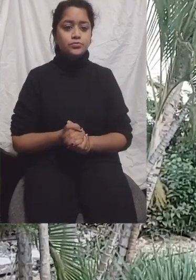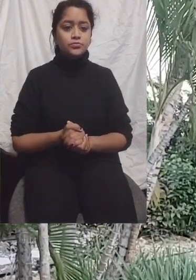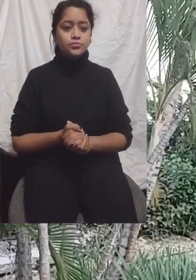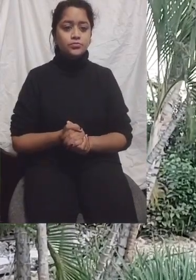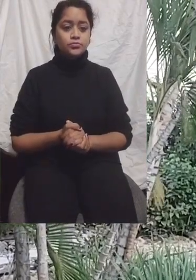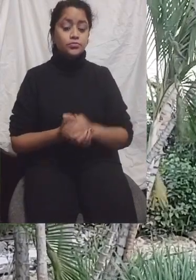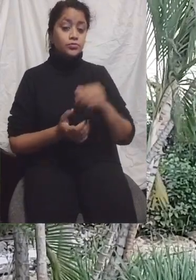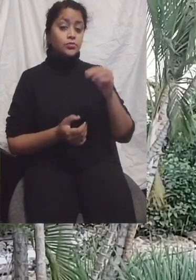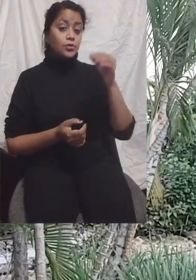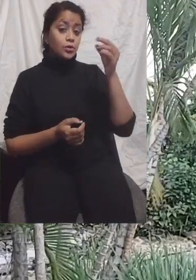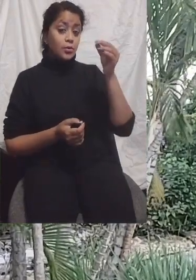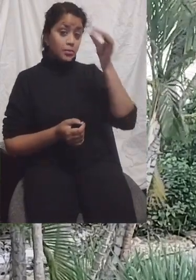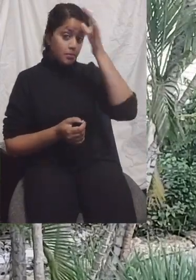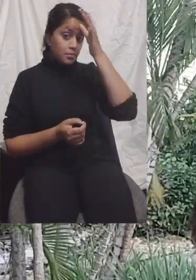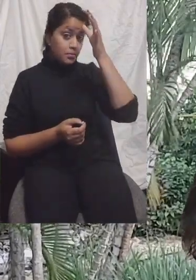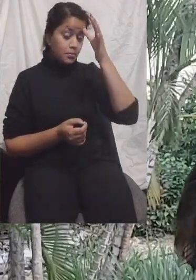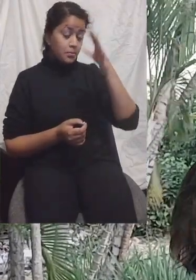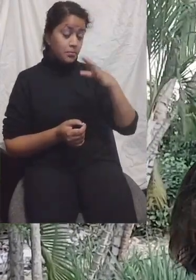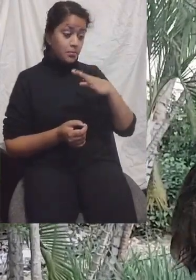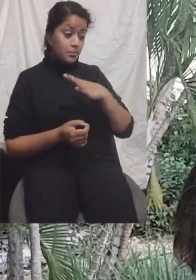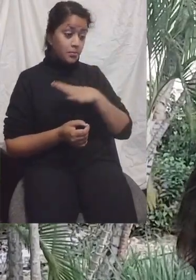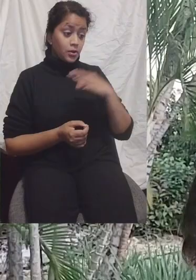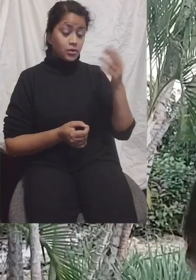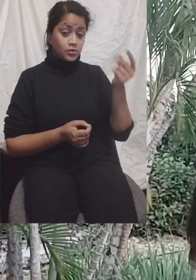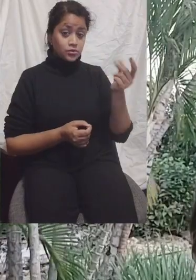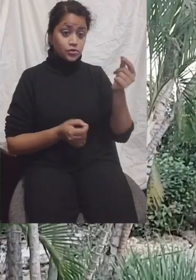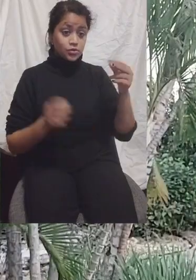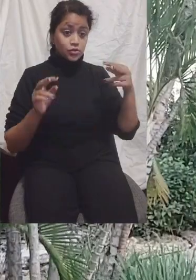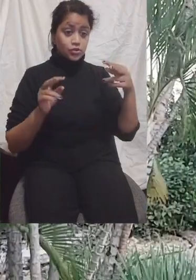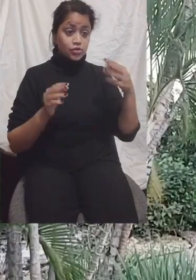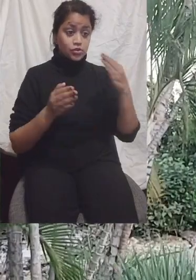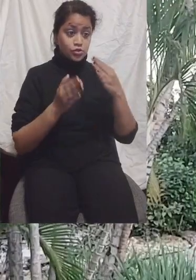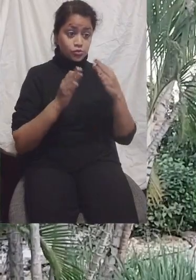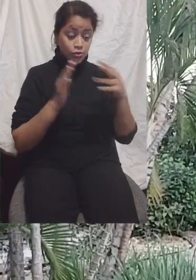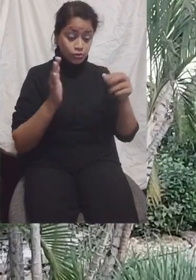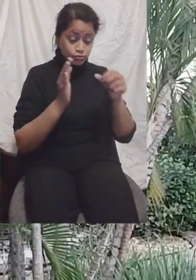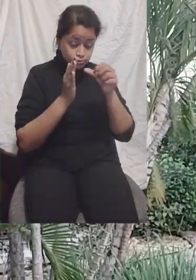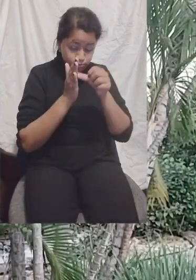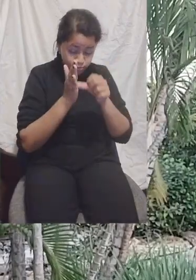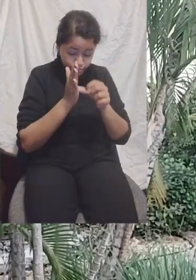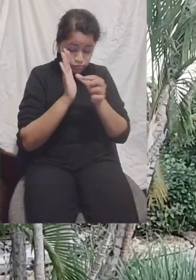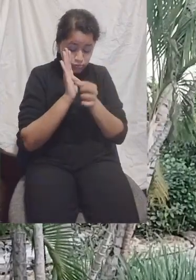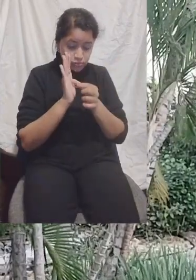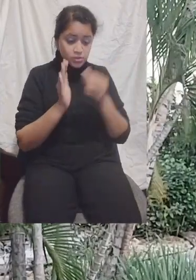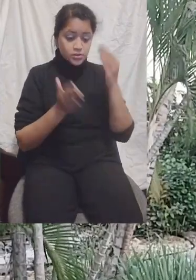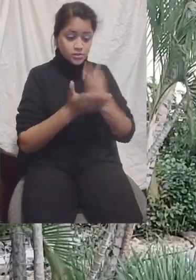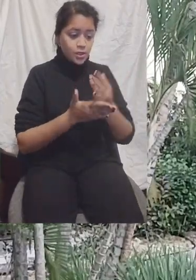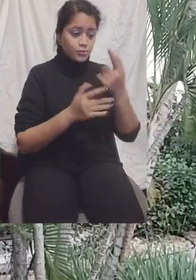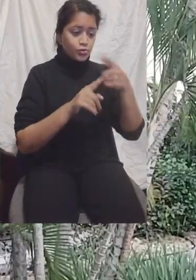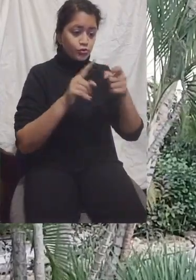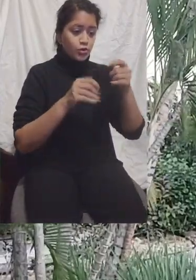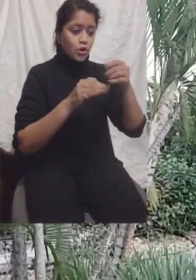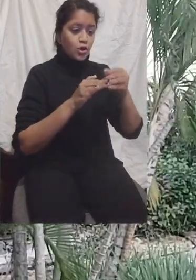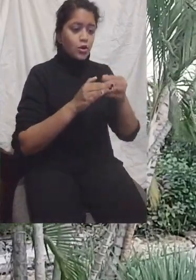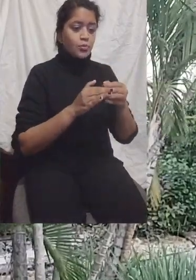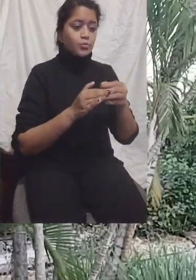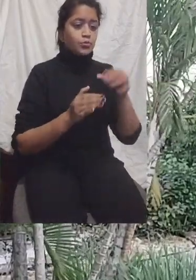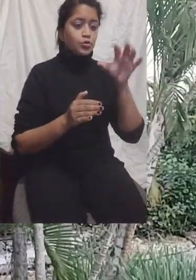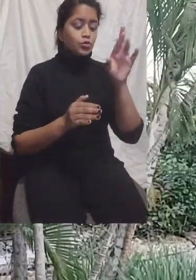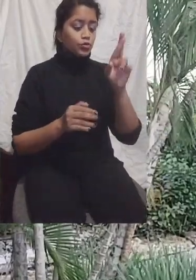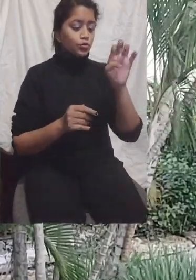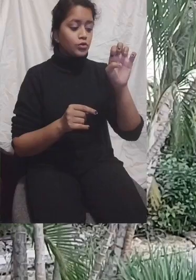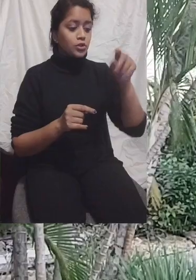island vets because they work really well with us. And so it's a small, for male dogs, it's just a